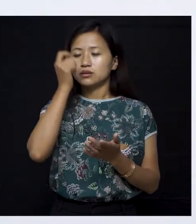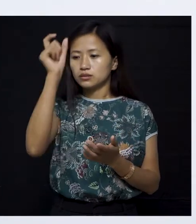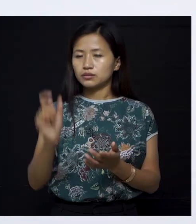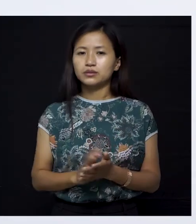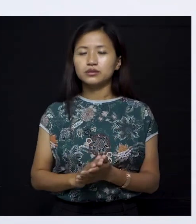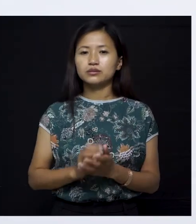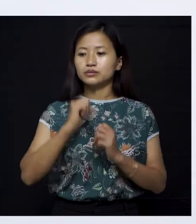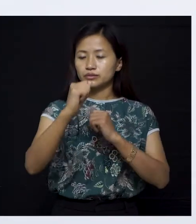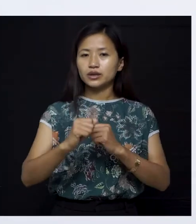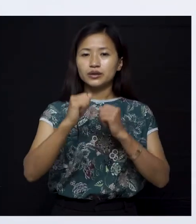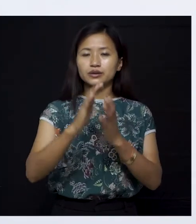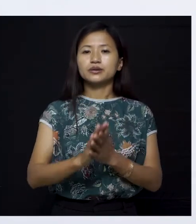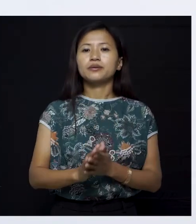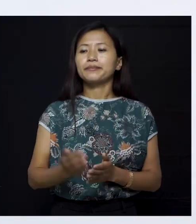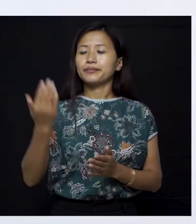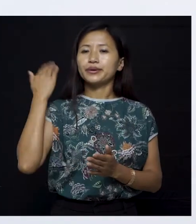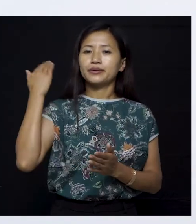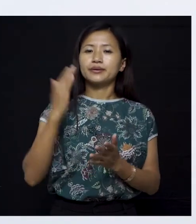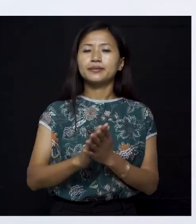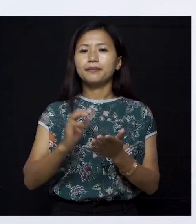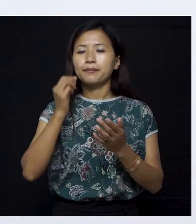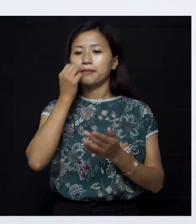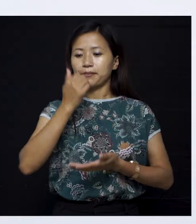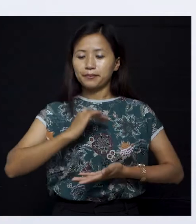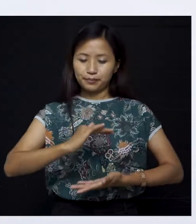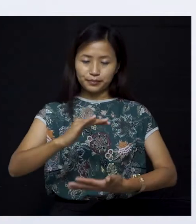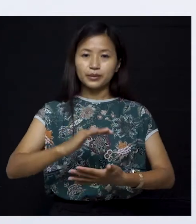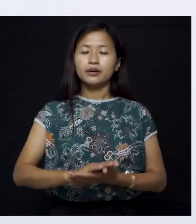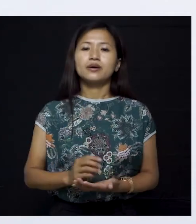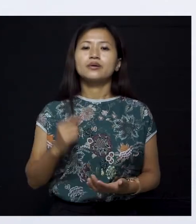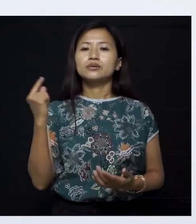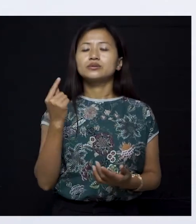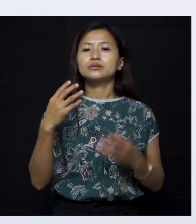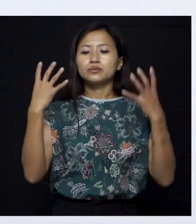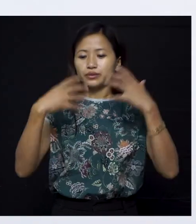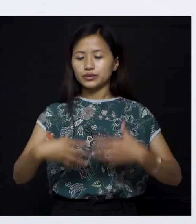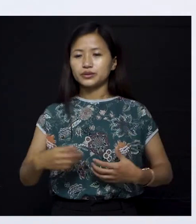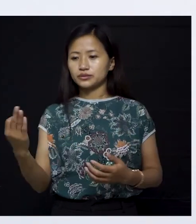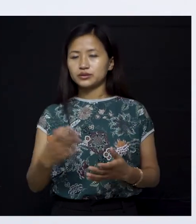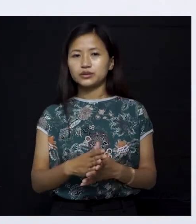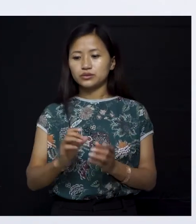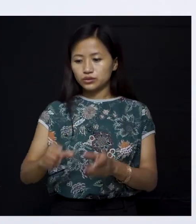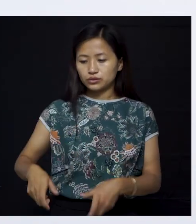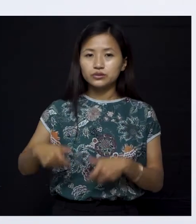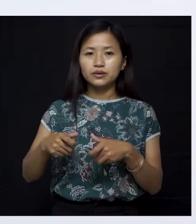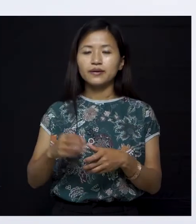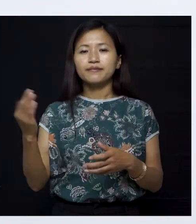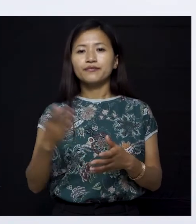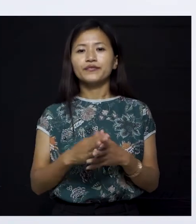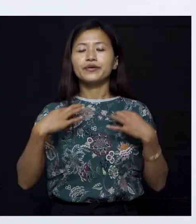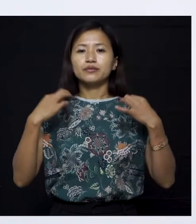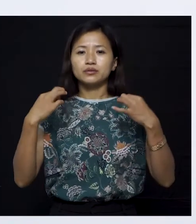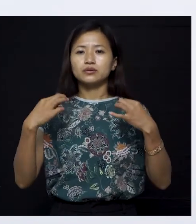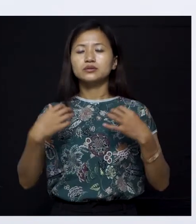horse behind Bartley, and he was wearing new shoes and new clothes,